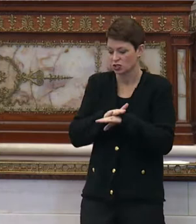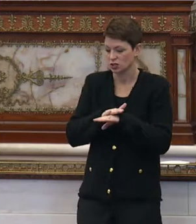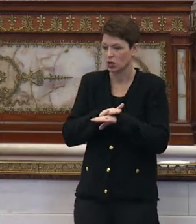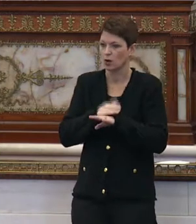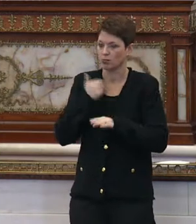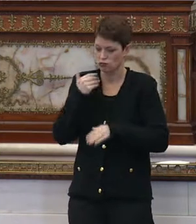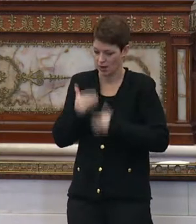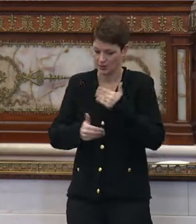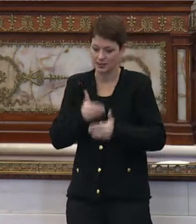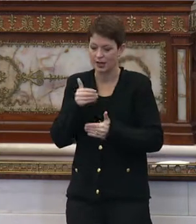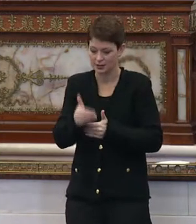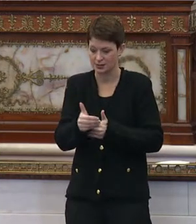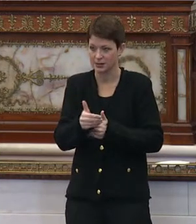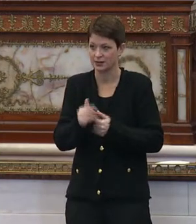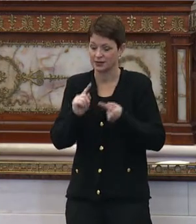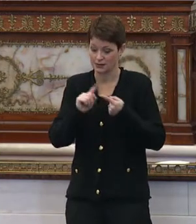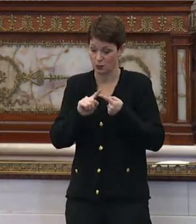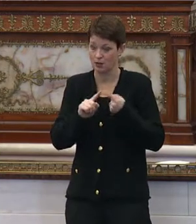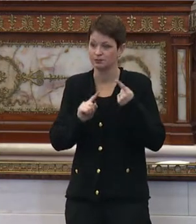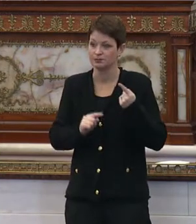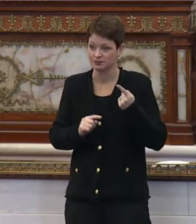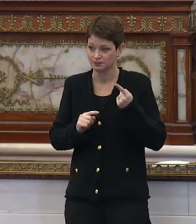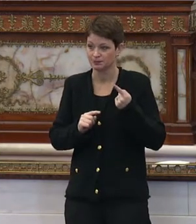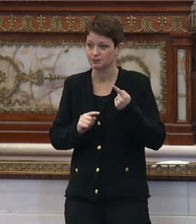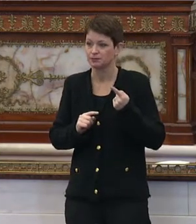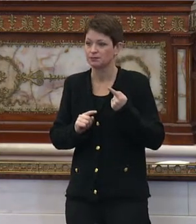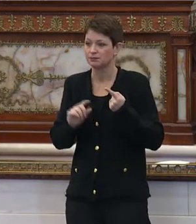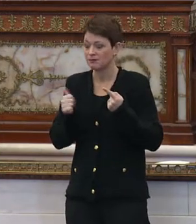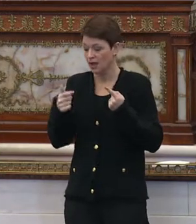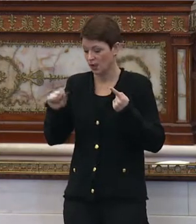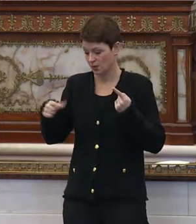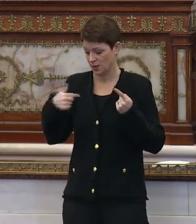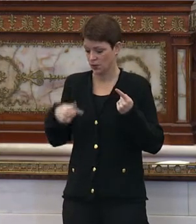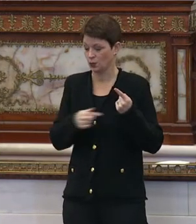methodical process. That's number one. How do we